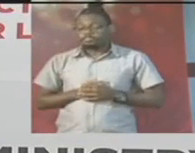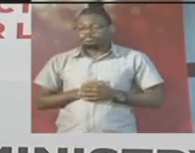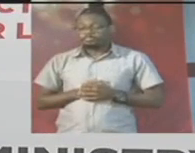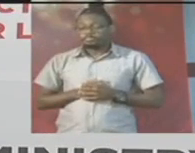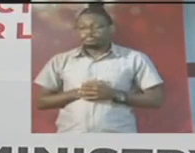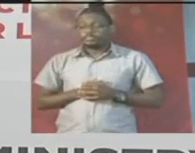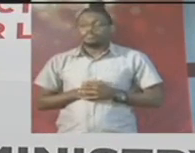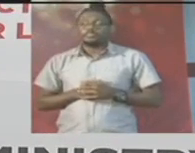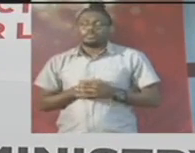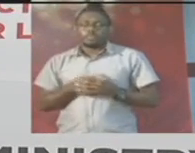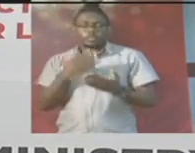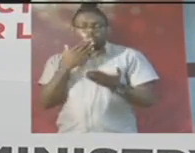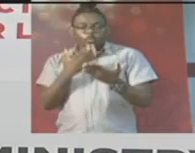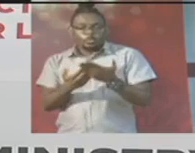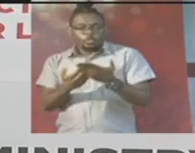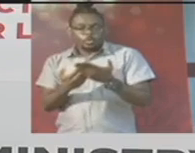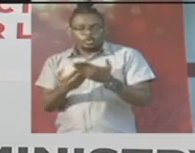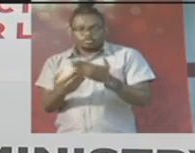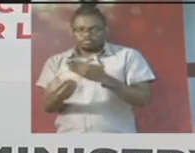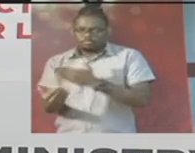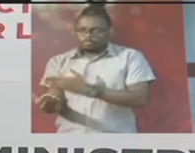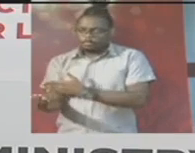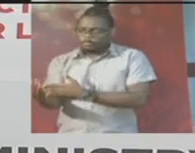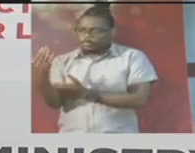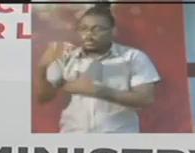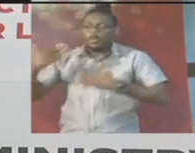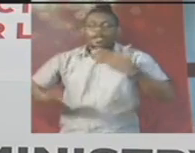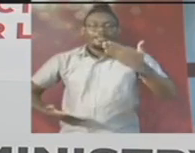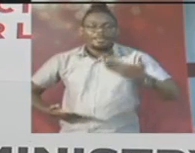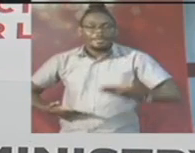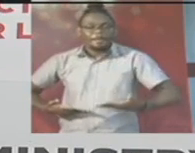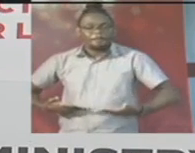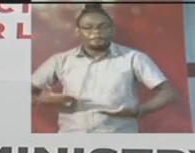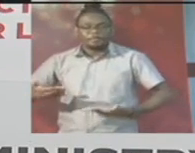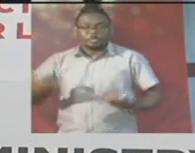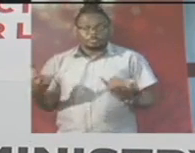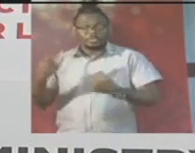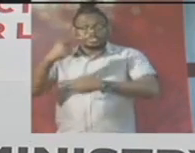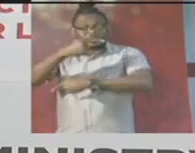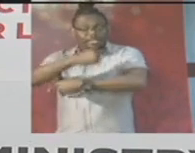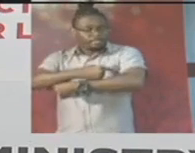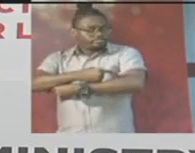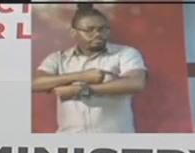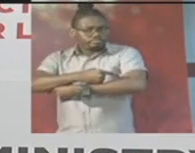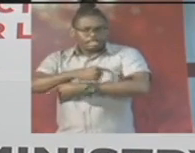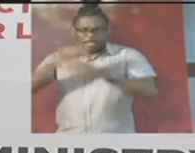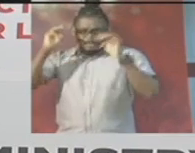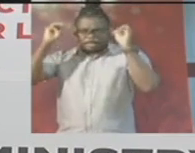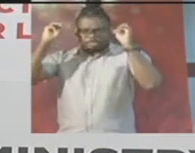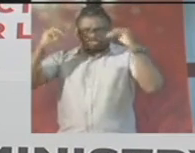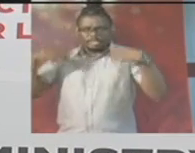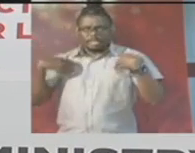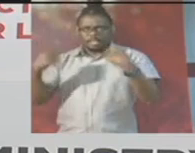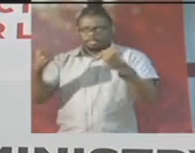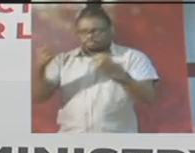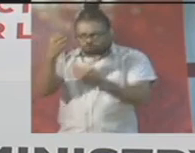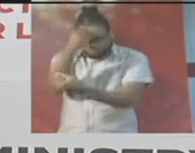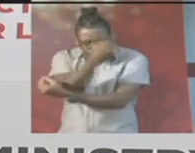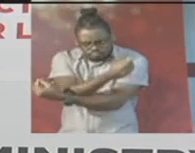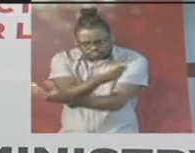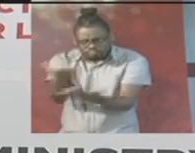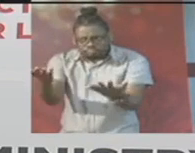Good day, viewers. Welcome to today's virtual media conference by the Ministry of Health as we update you on the